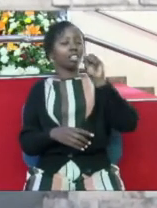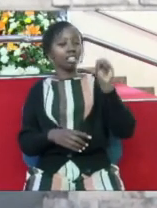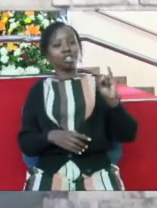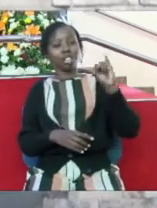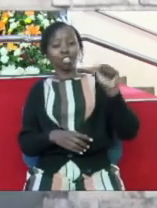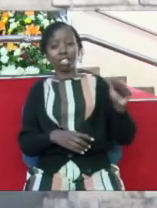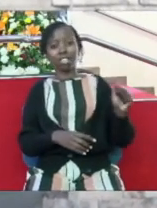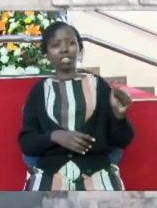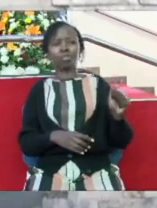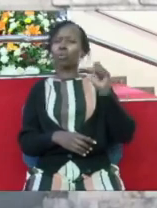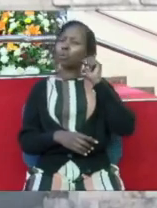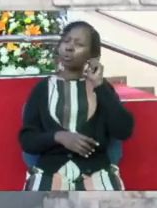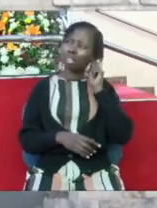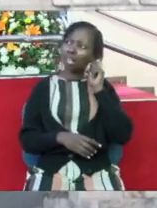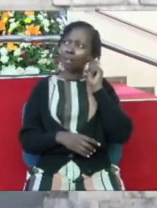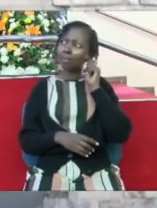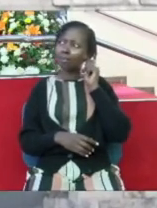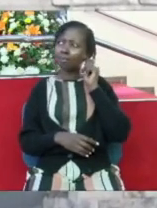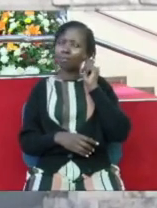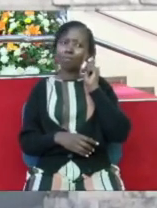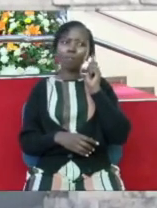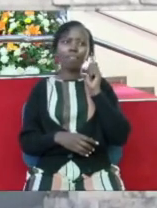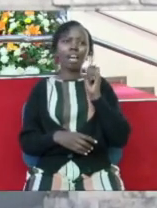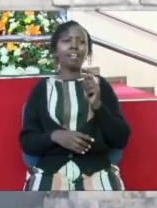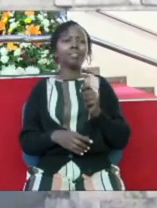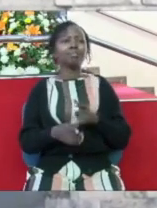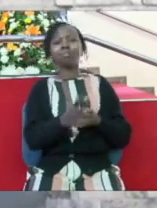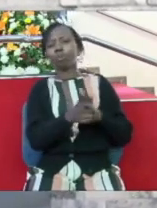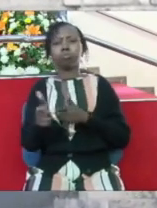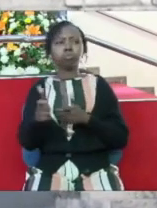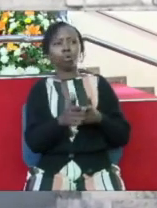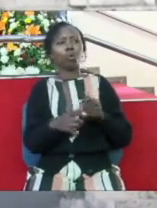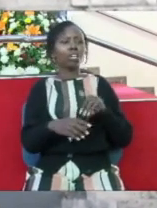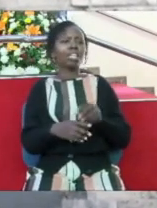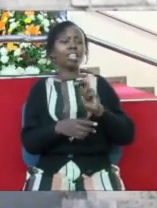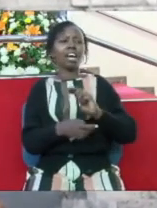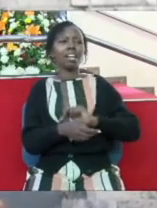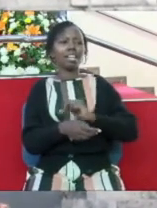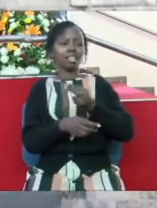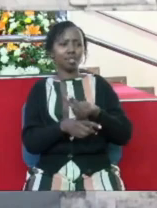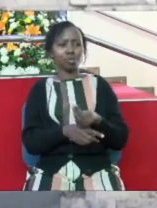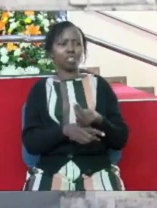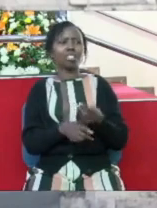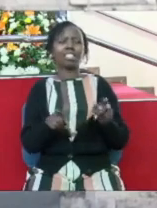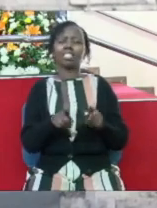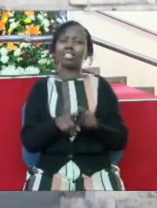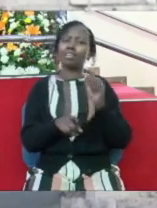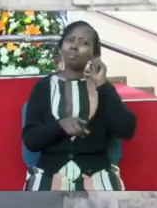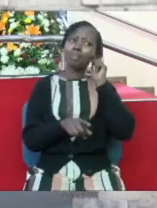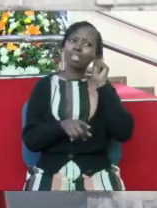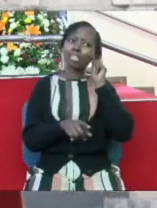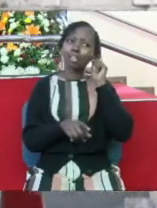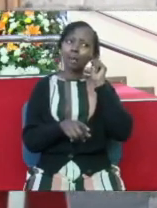as within nations and internations. Unasikia vita katika mataifa na pia katika mataifa mbalimbali. You are hearing of strange